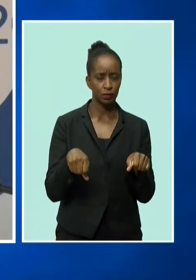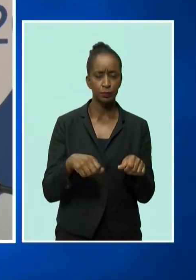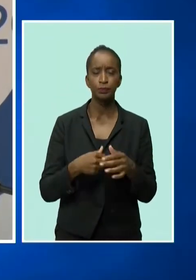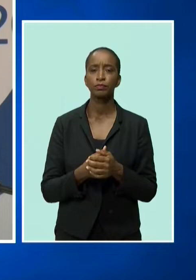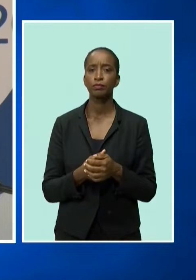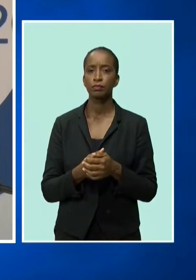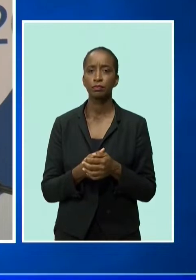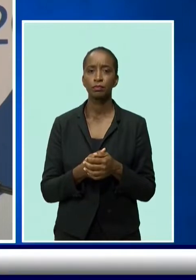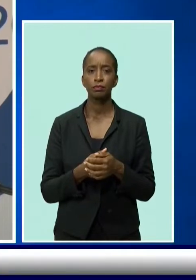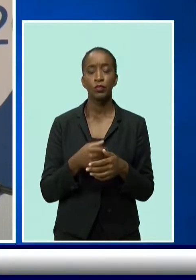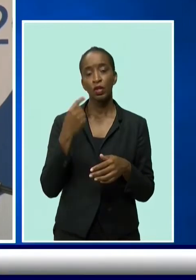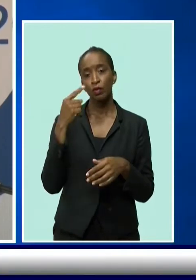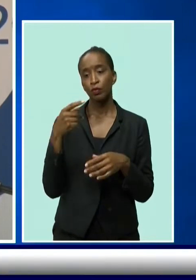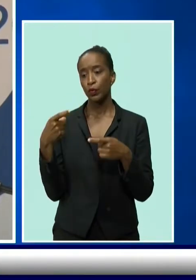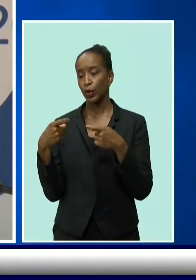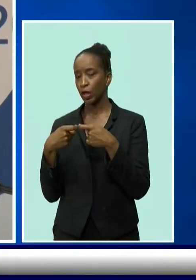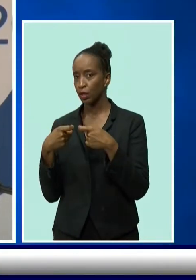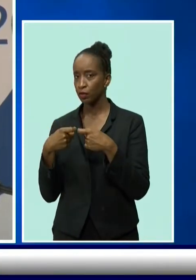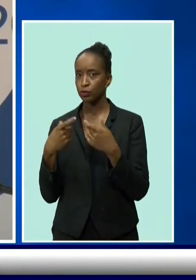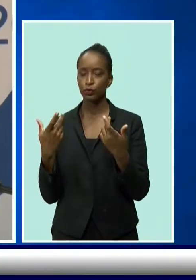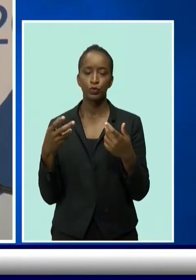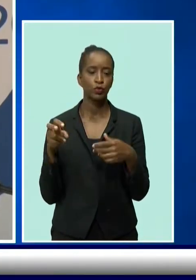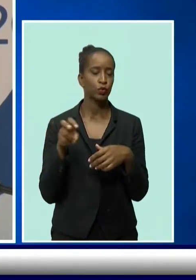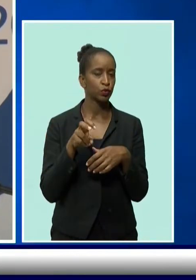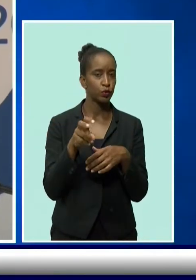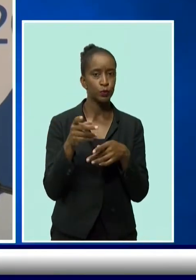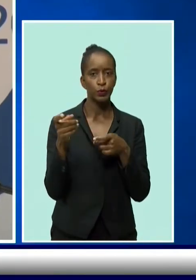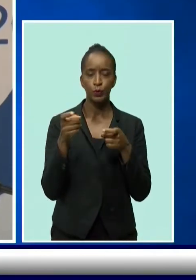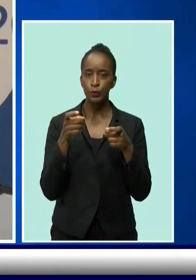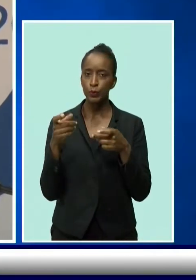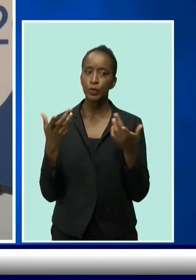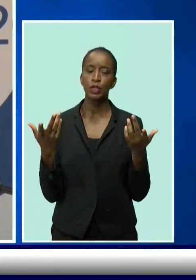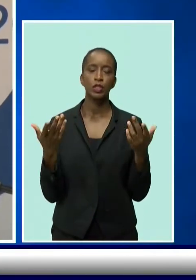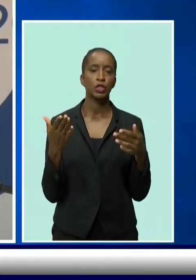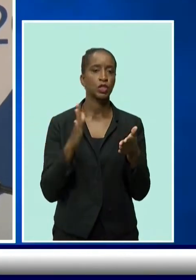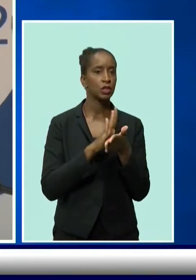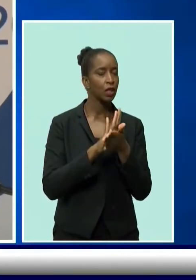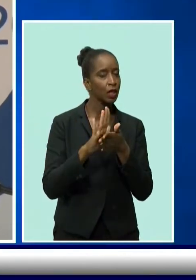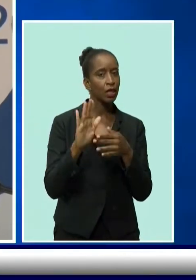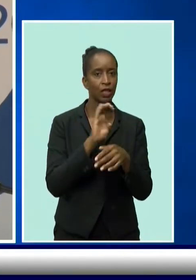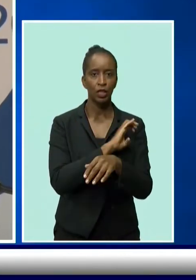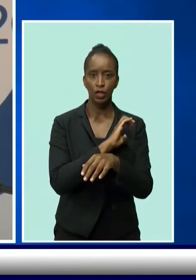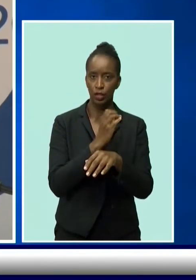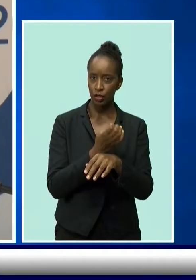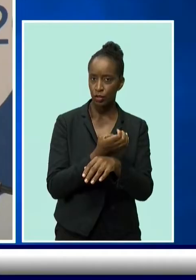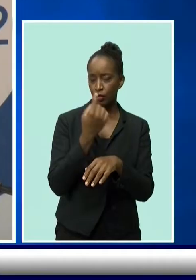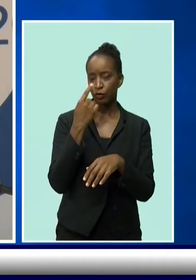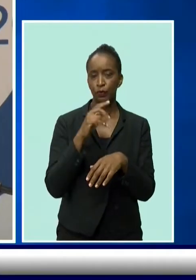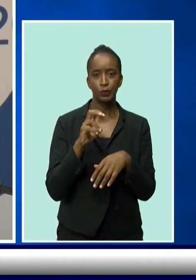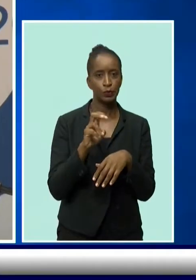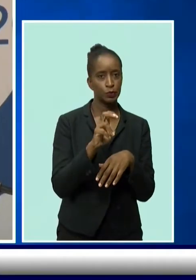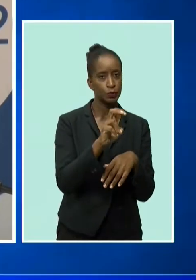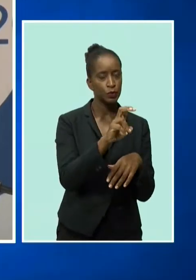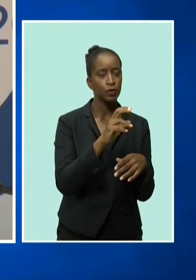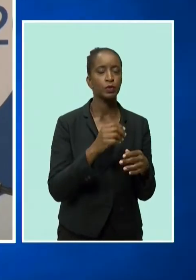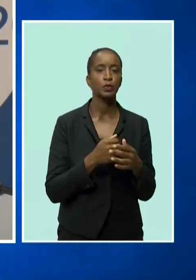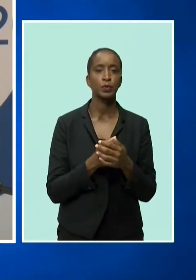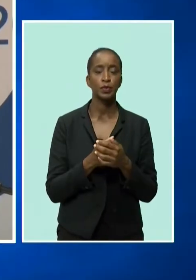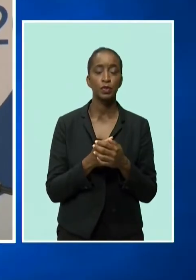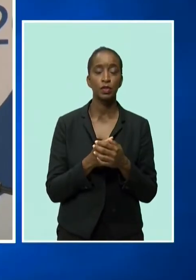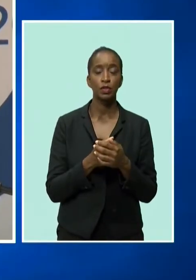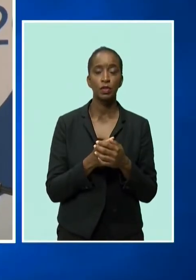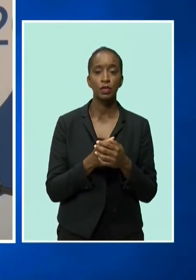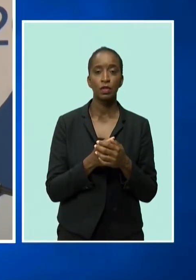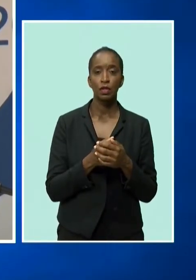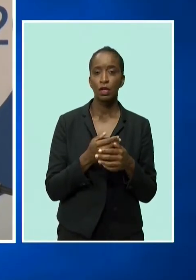transportation management, clean energy use, and emissions control within the transportation sector. This, in